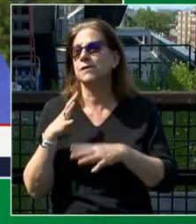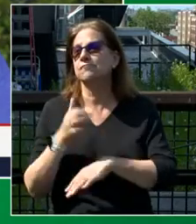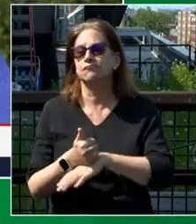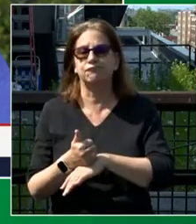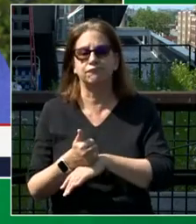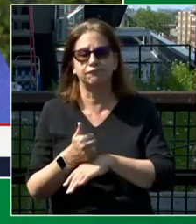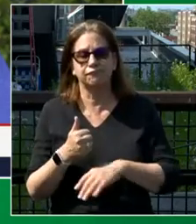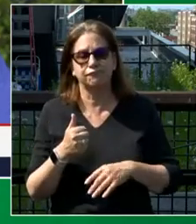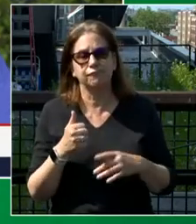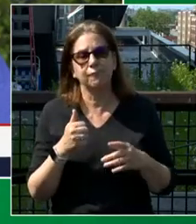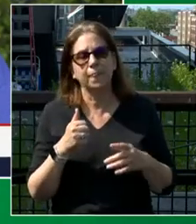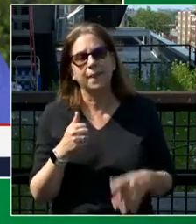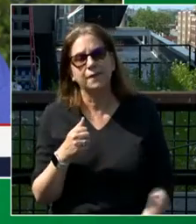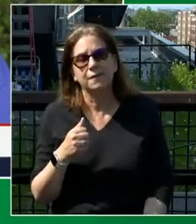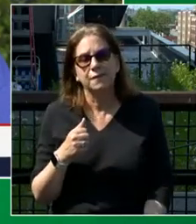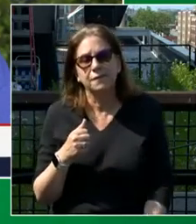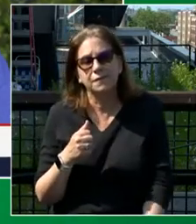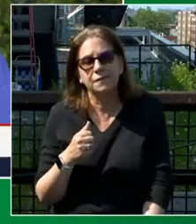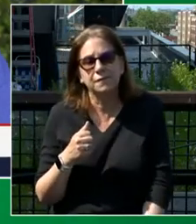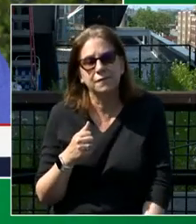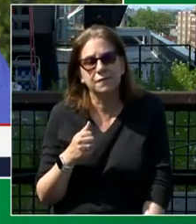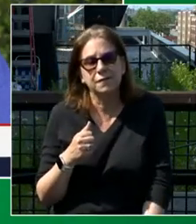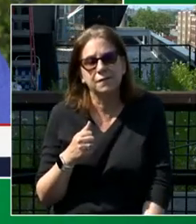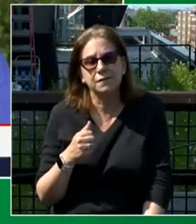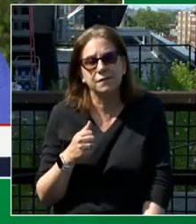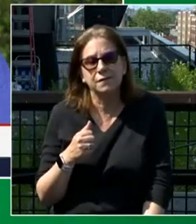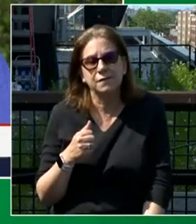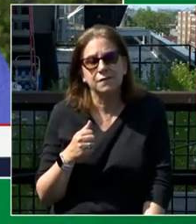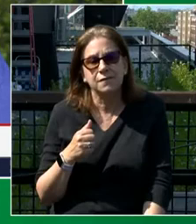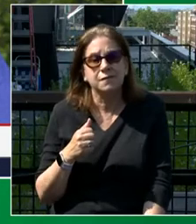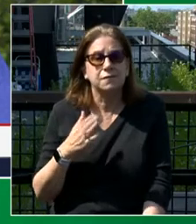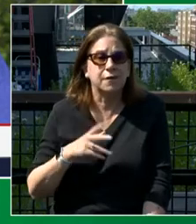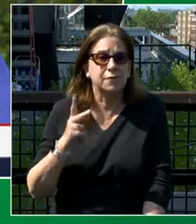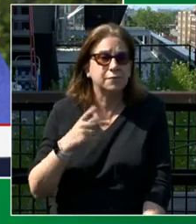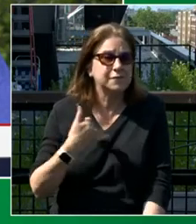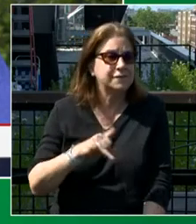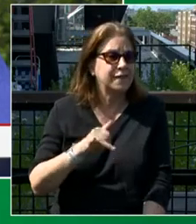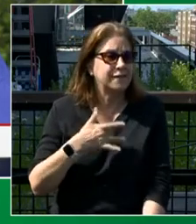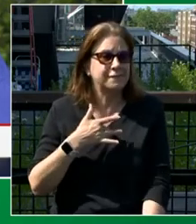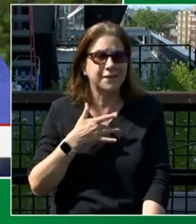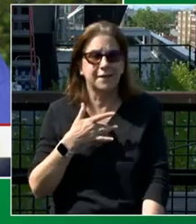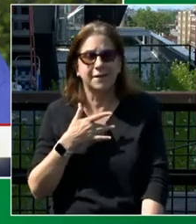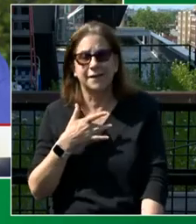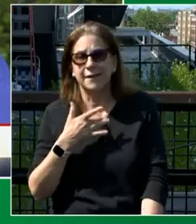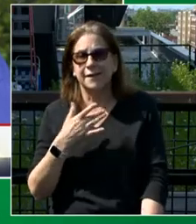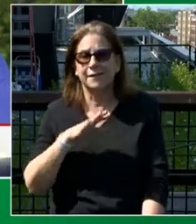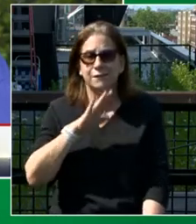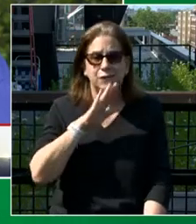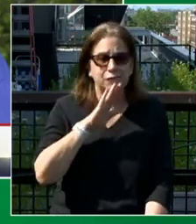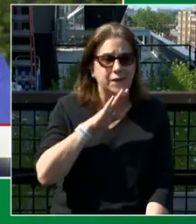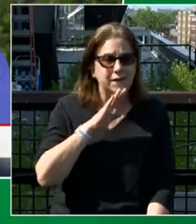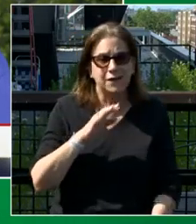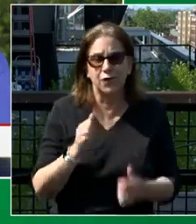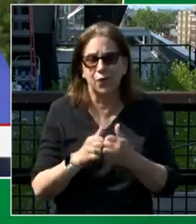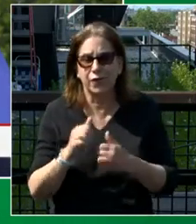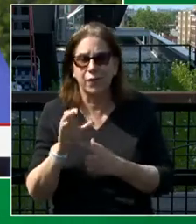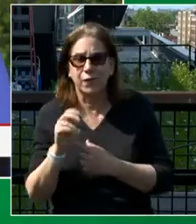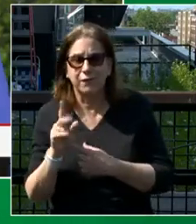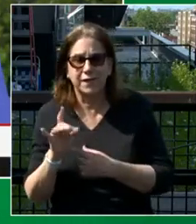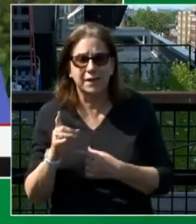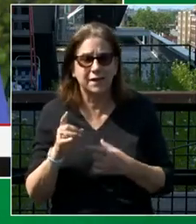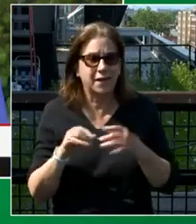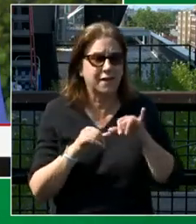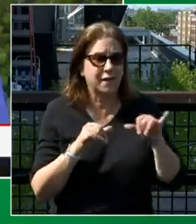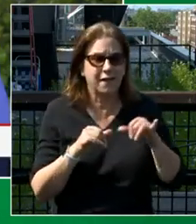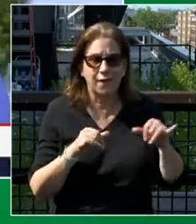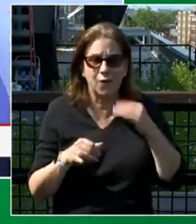who are stuck with challenges. We have a lot of challenges that we see coming ahead and things manifesting. And so being able to create a space where